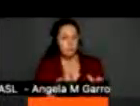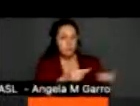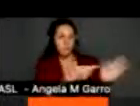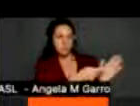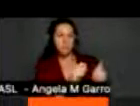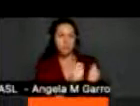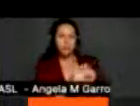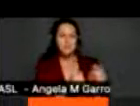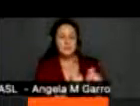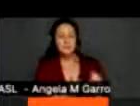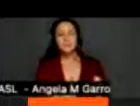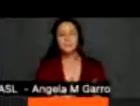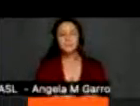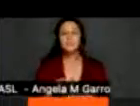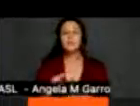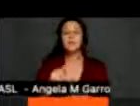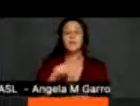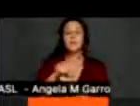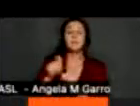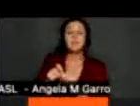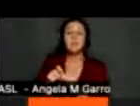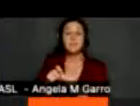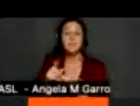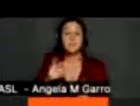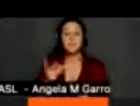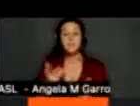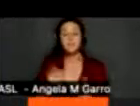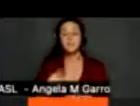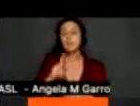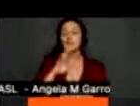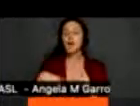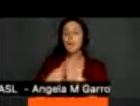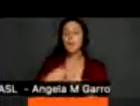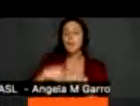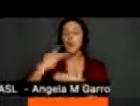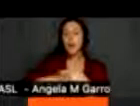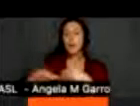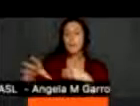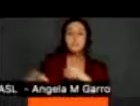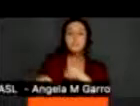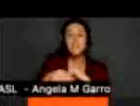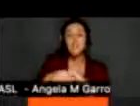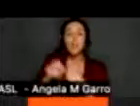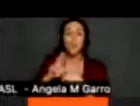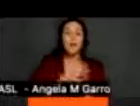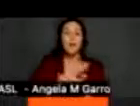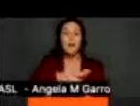time was to talk about program additions or academic program